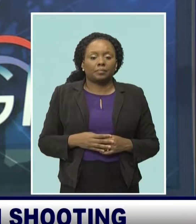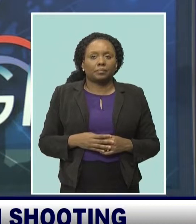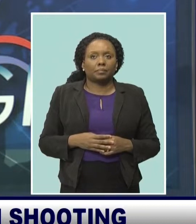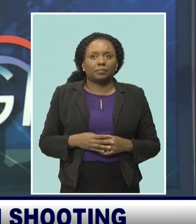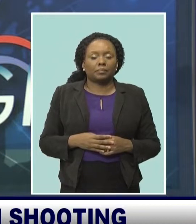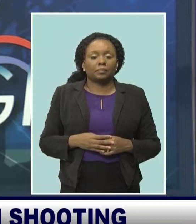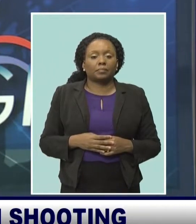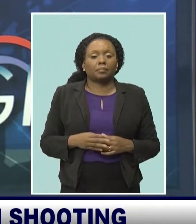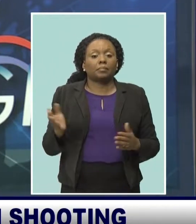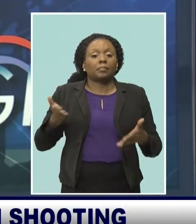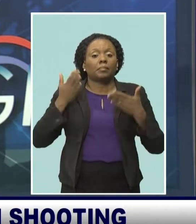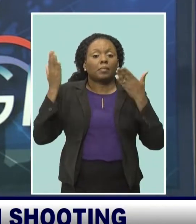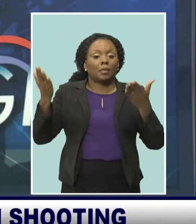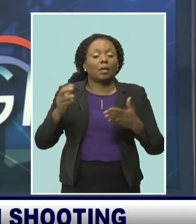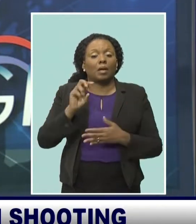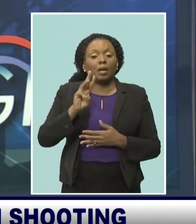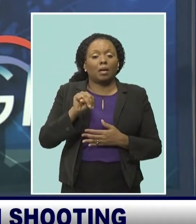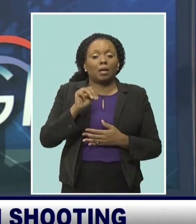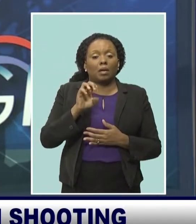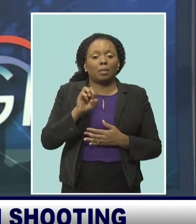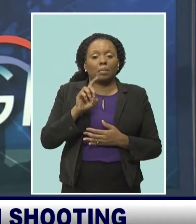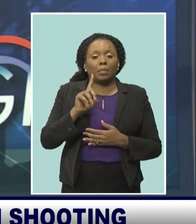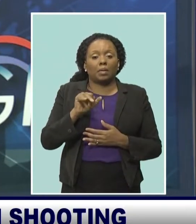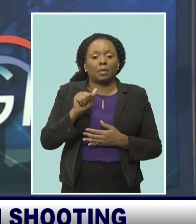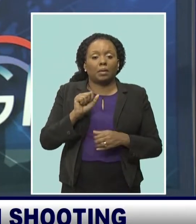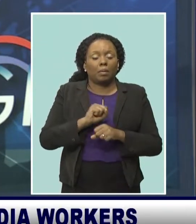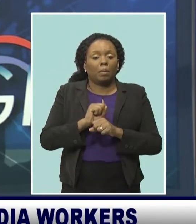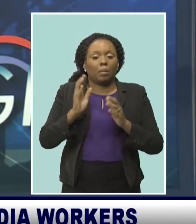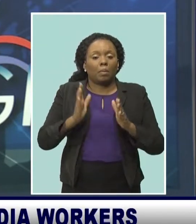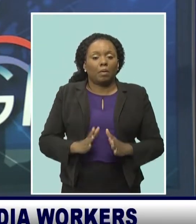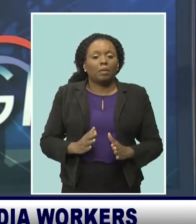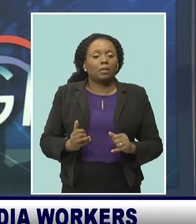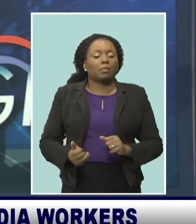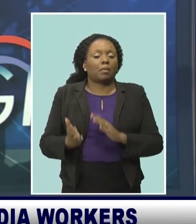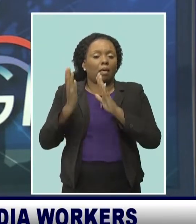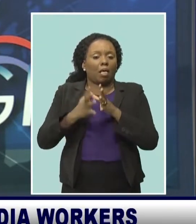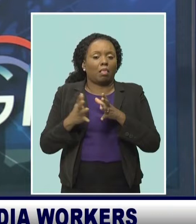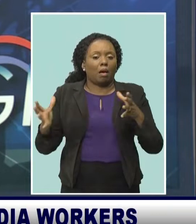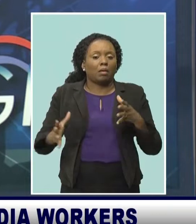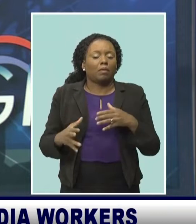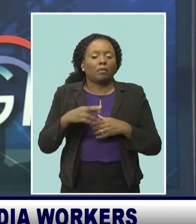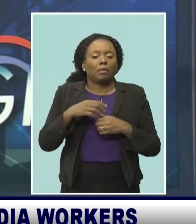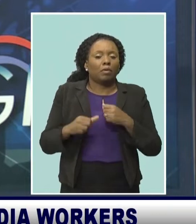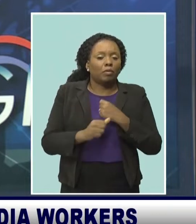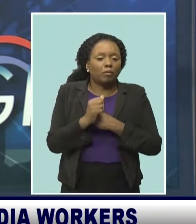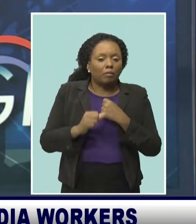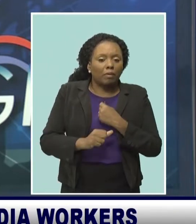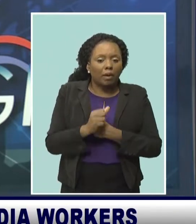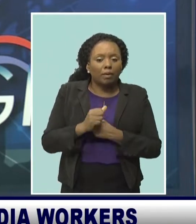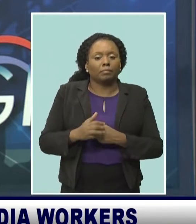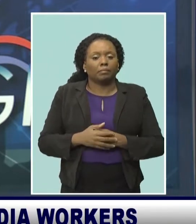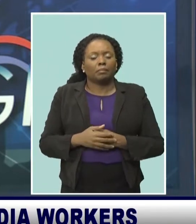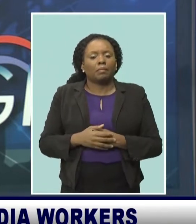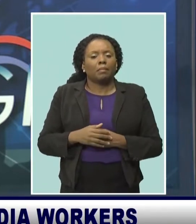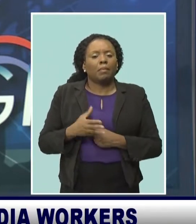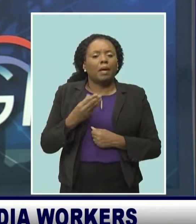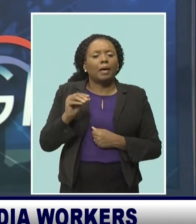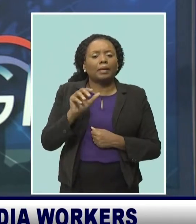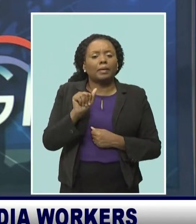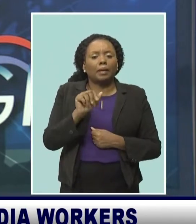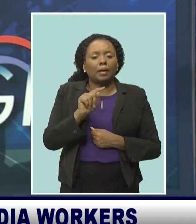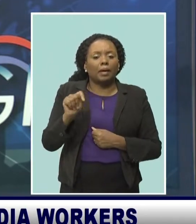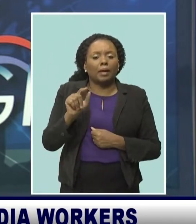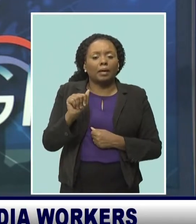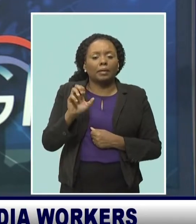A suggestion: media workers in Barbados and in the world are facing increased threats and attacks. To this end, First Vice President of the Association